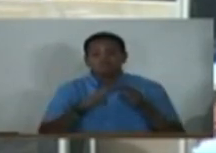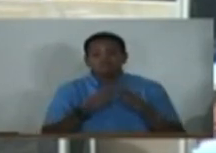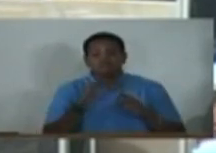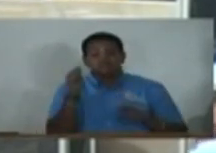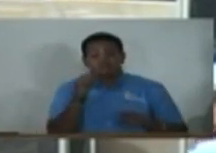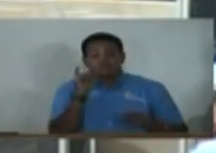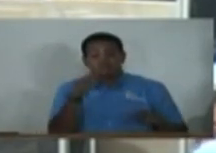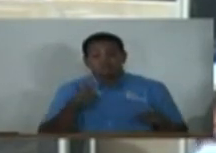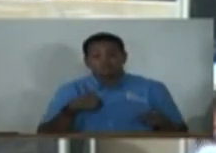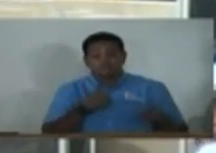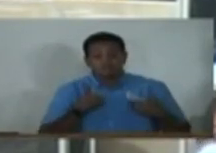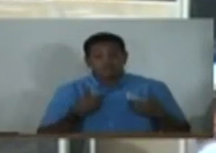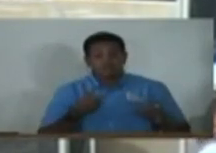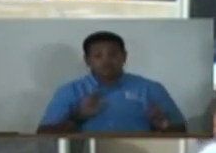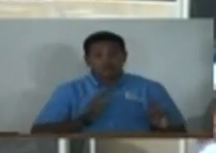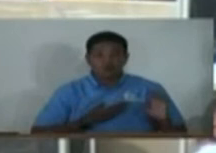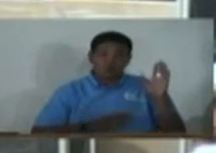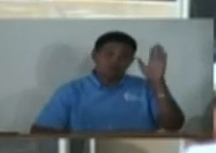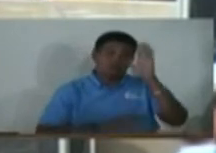we had during our spike,